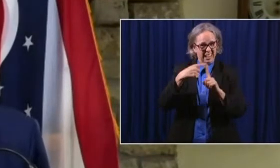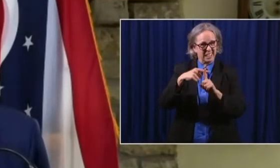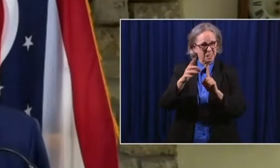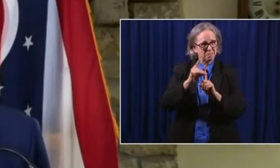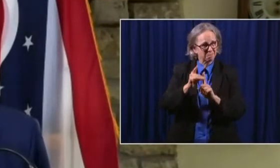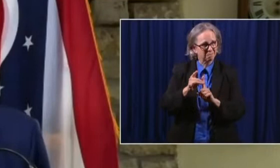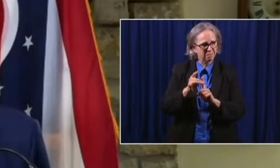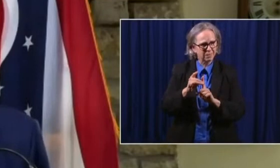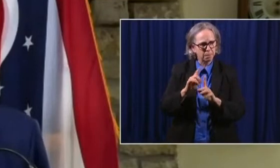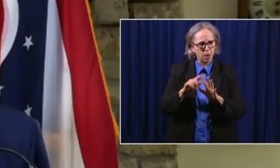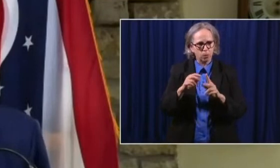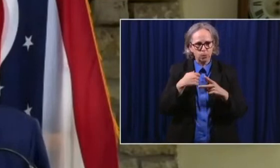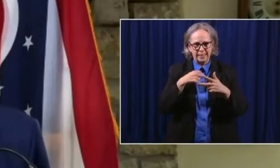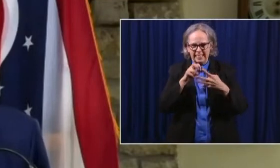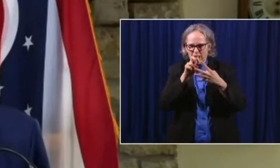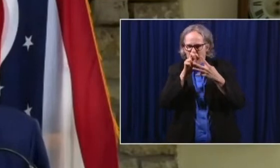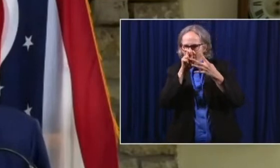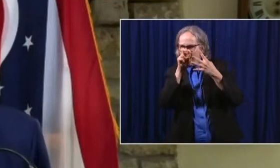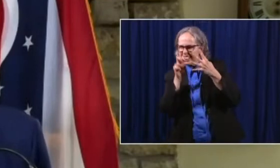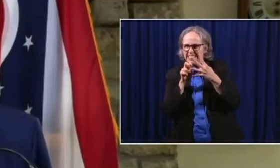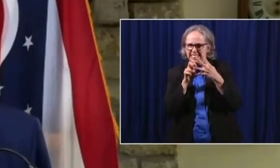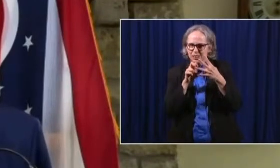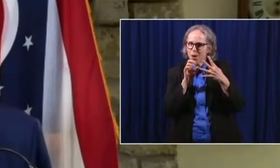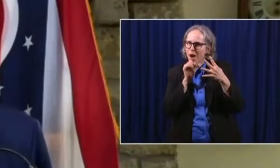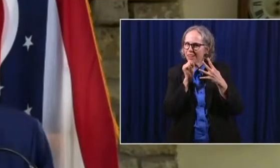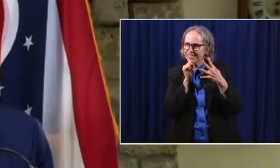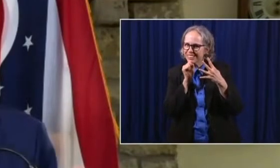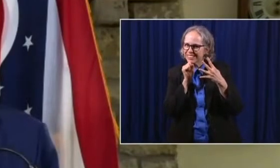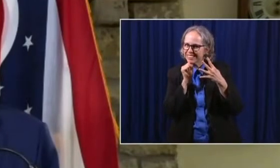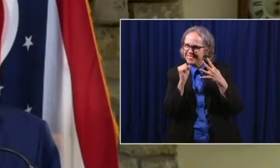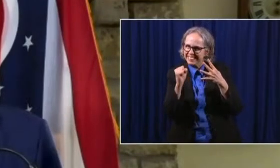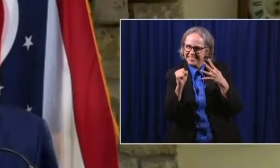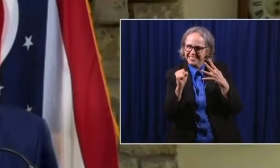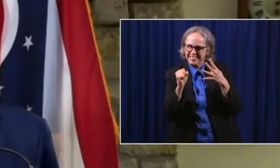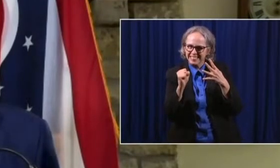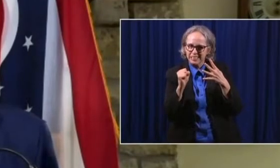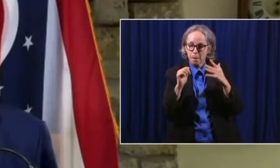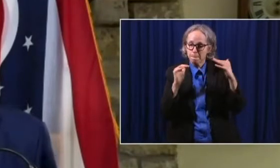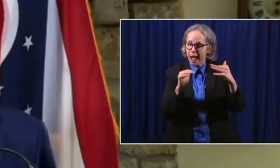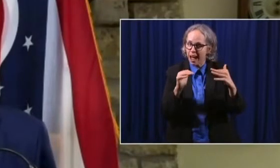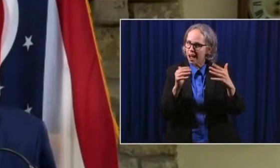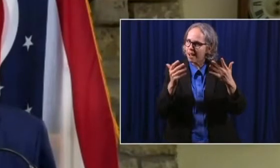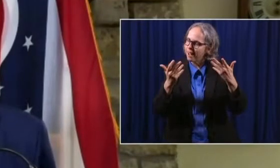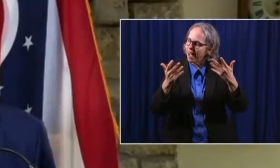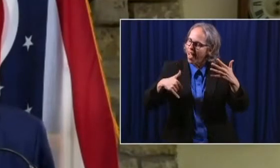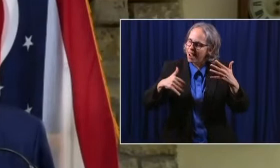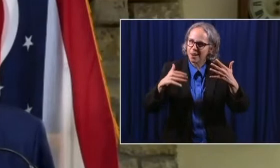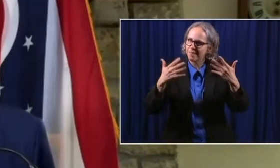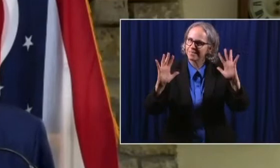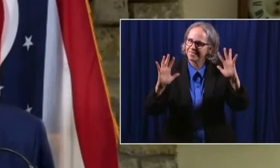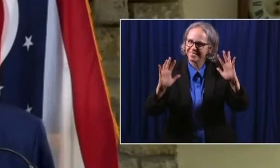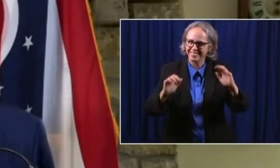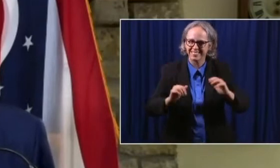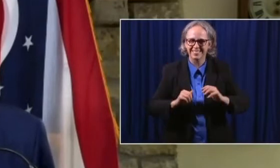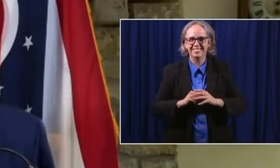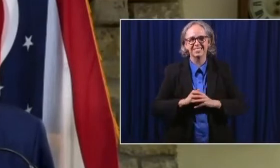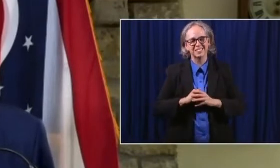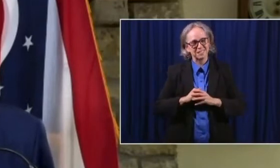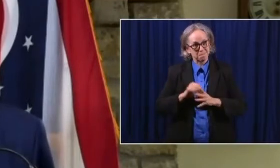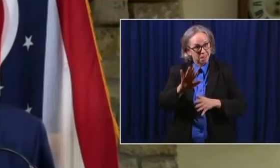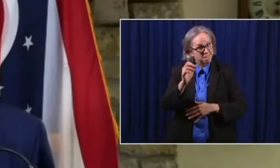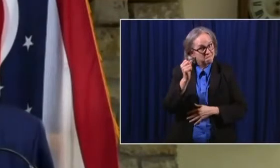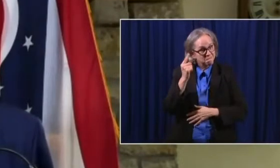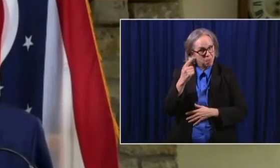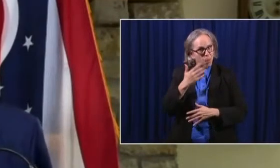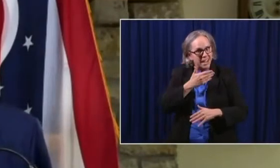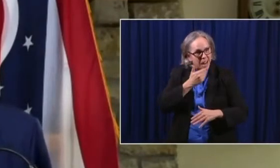happy about that. The battle is still going on here. You can't say it's over with, but we're very happy with what we saw. And